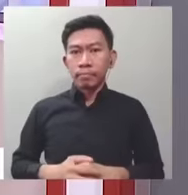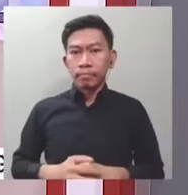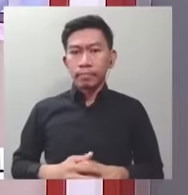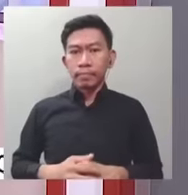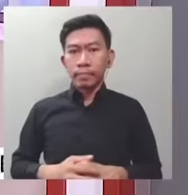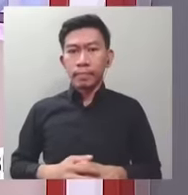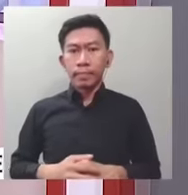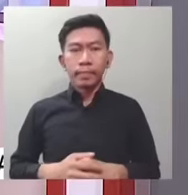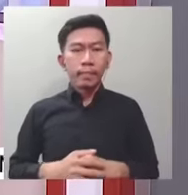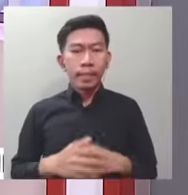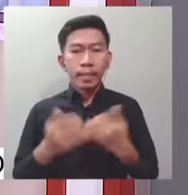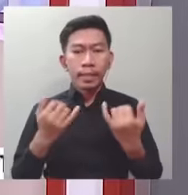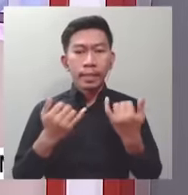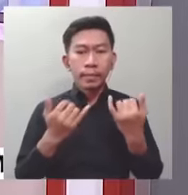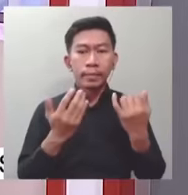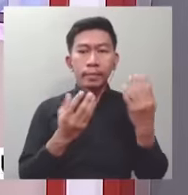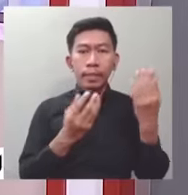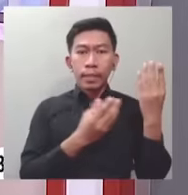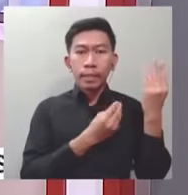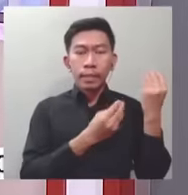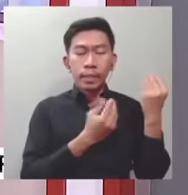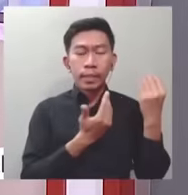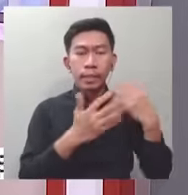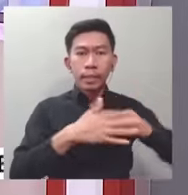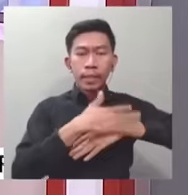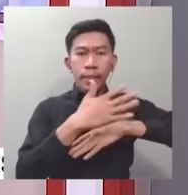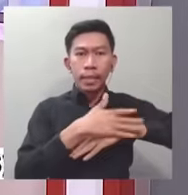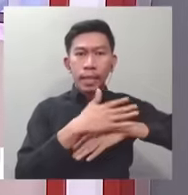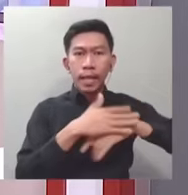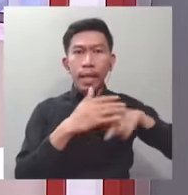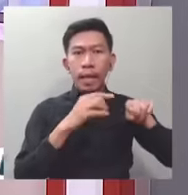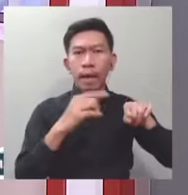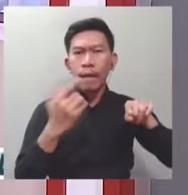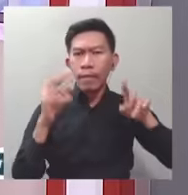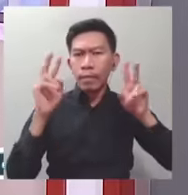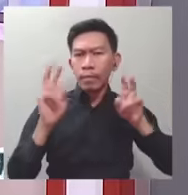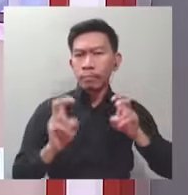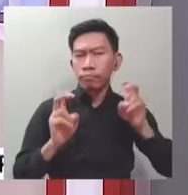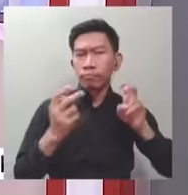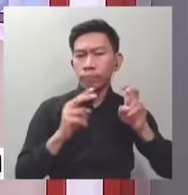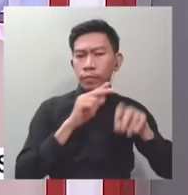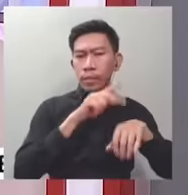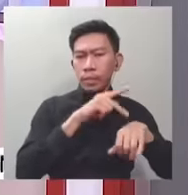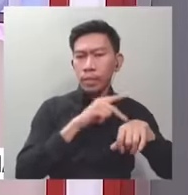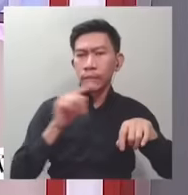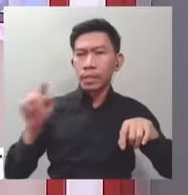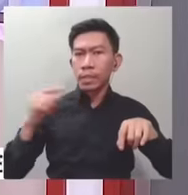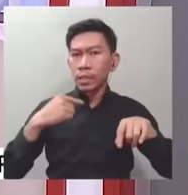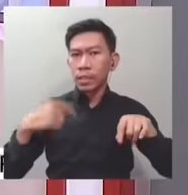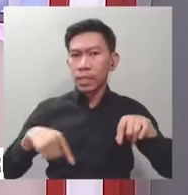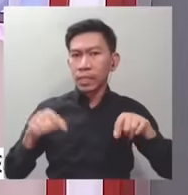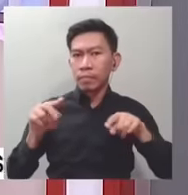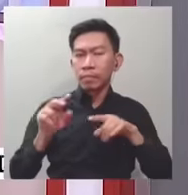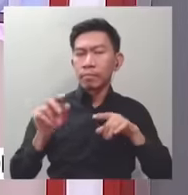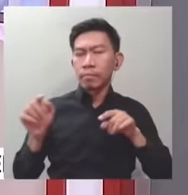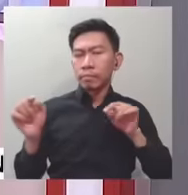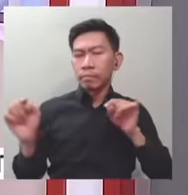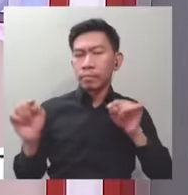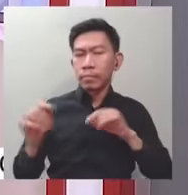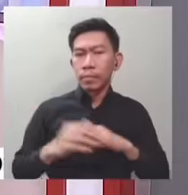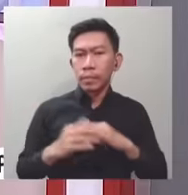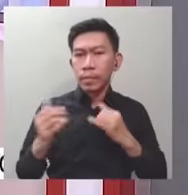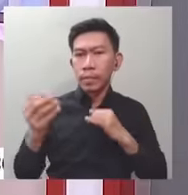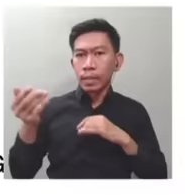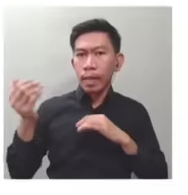Now, for more on the latest developments in the maritime row between the Philippines and China, we're now joined by a distinguished professor at the Department of International Studies in De La